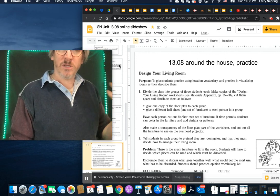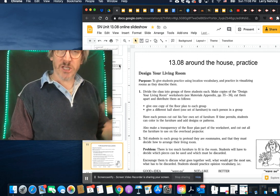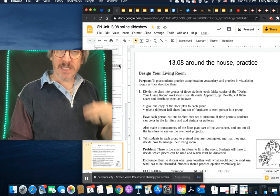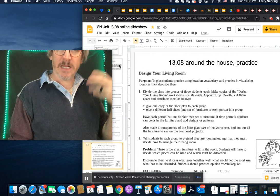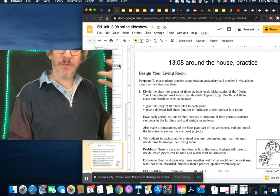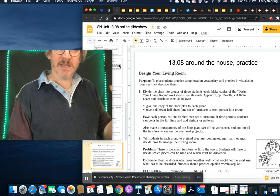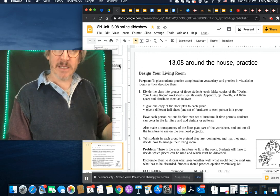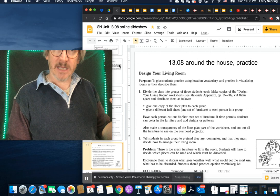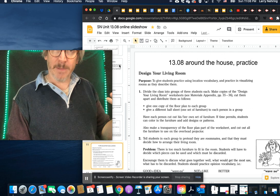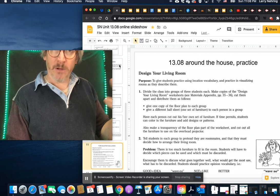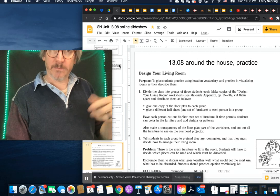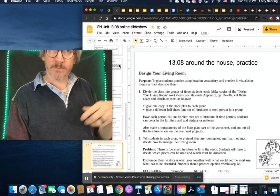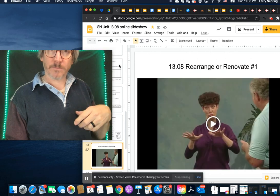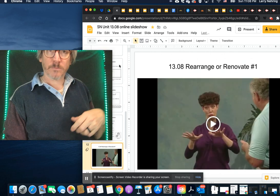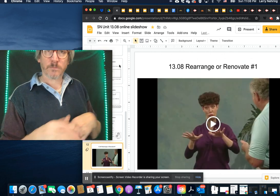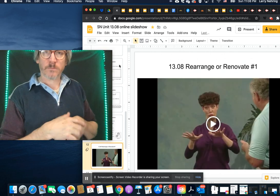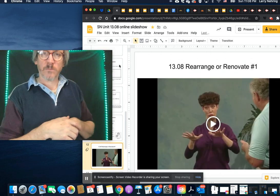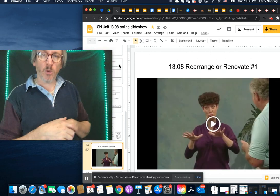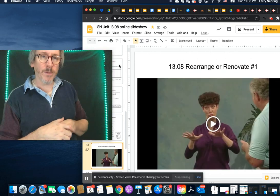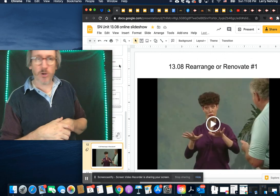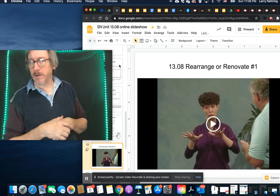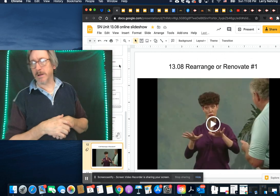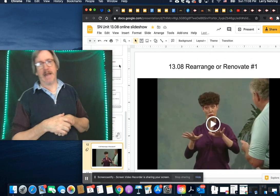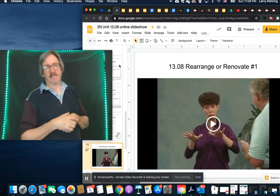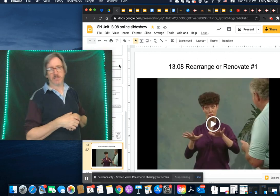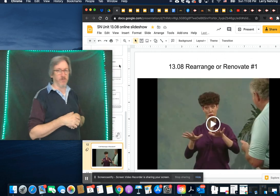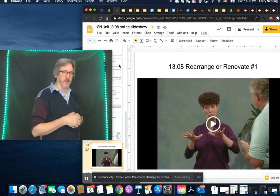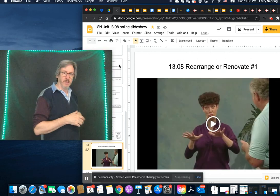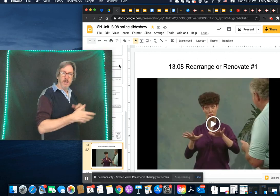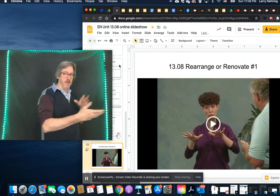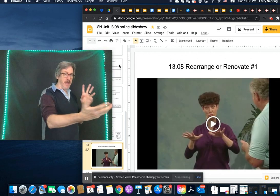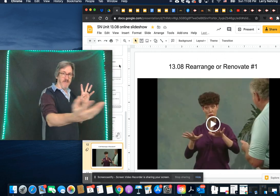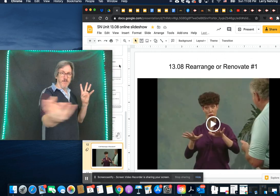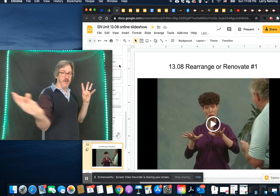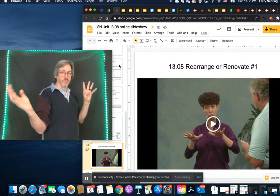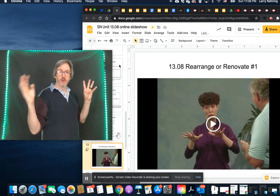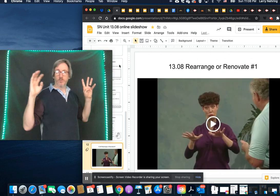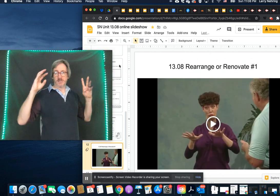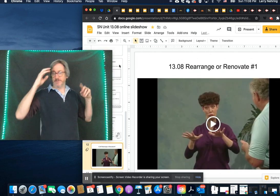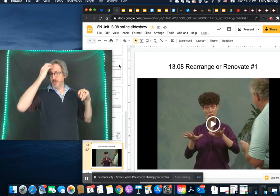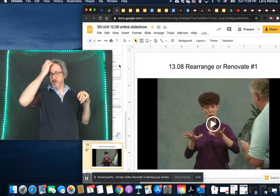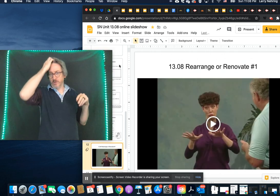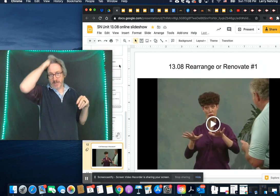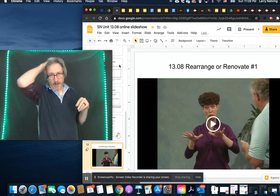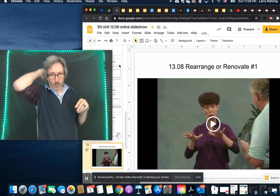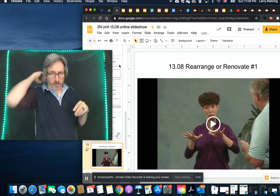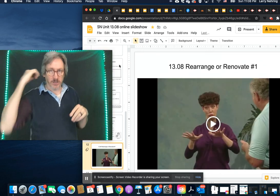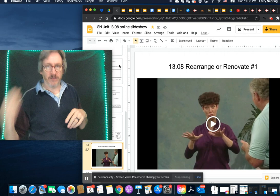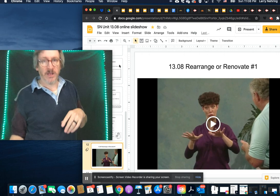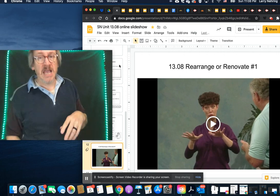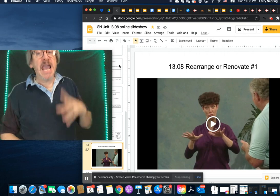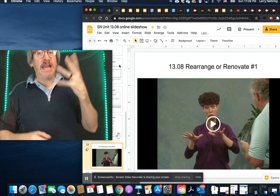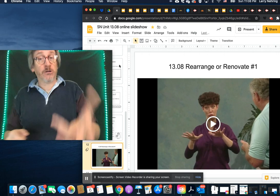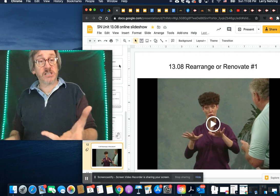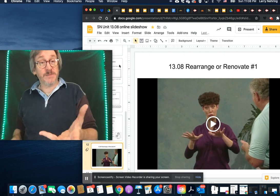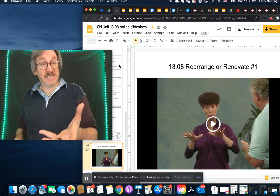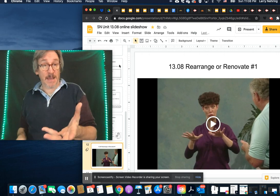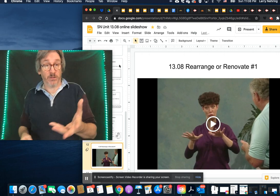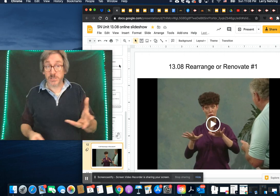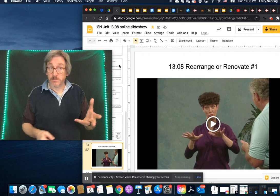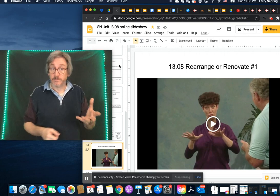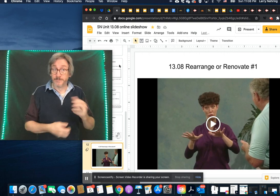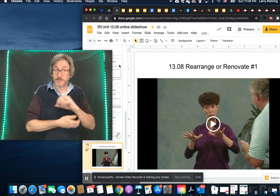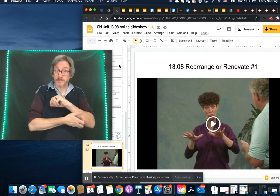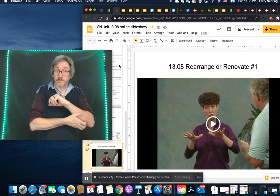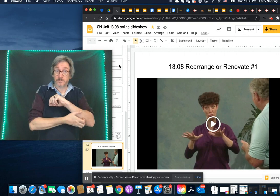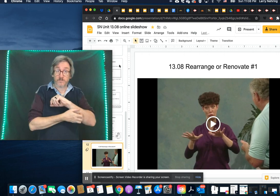So just little things to think about. We would go around and ask everybody in the room what's something you don't like about where you live. And here are some